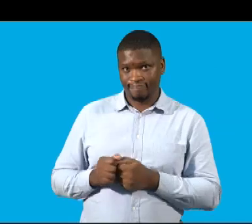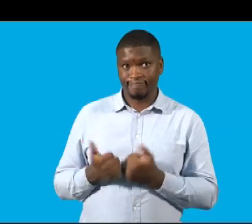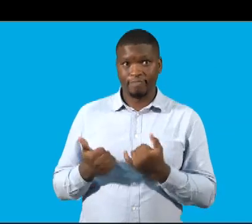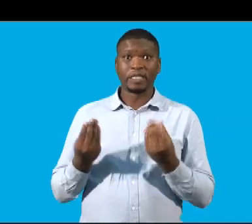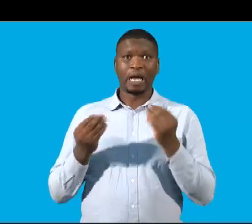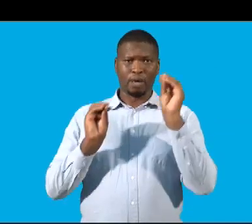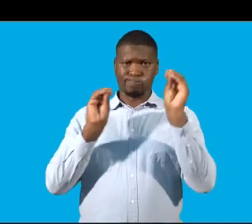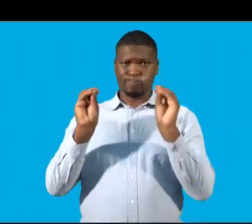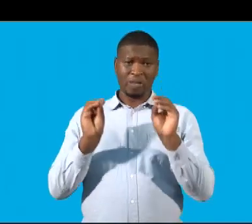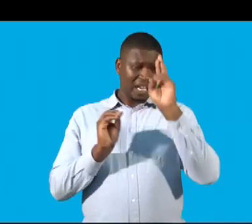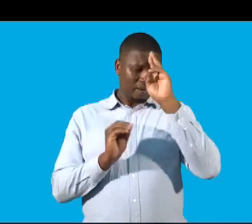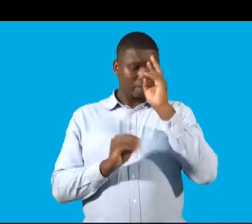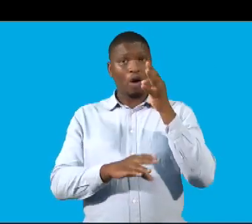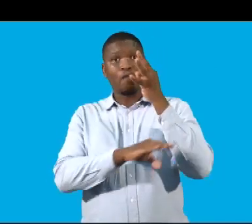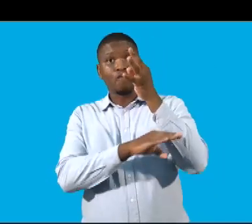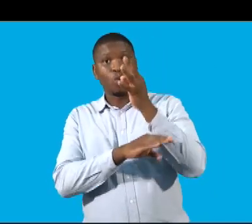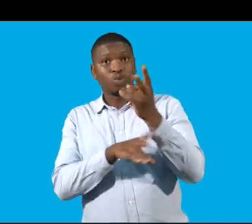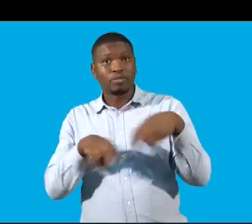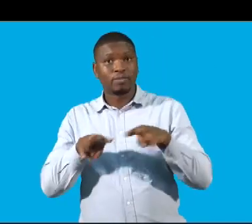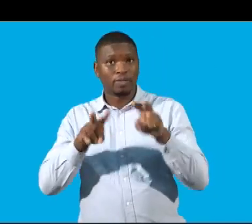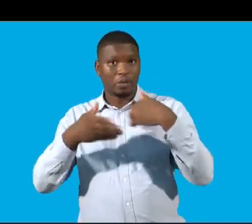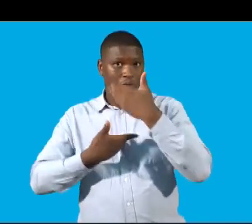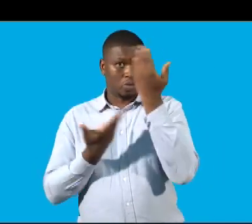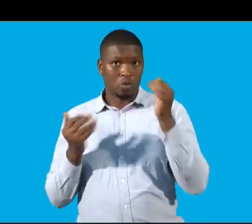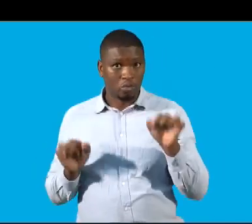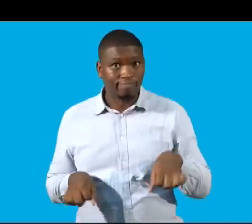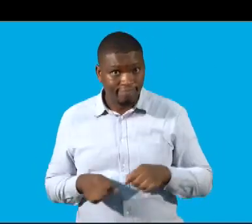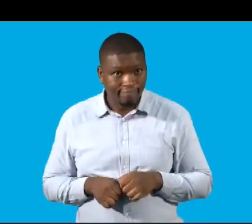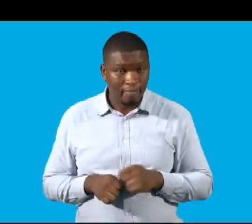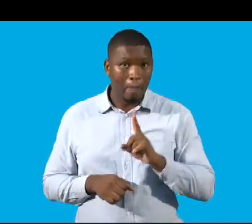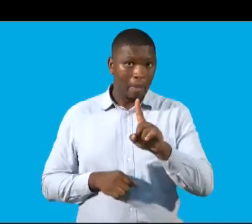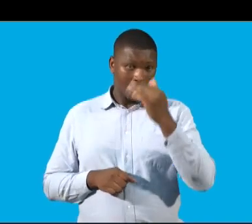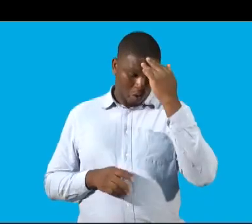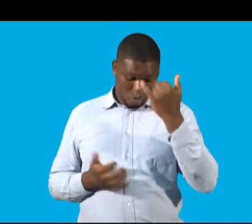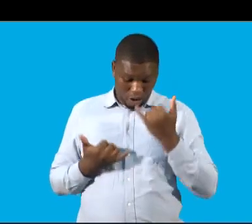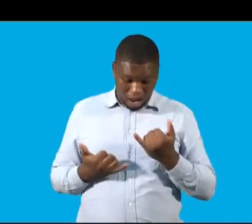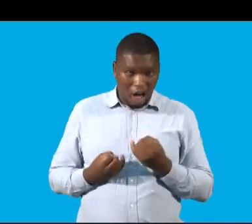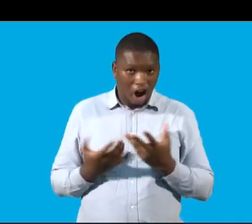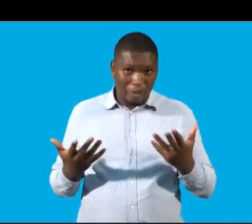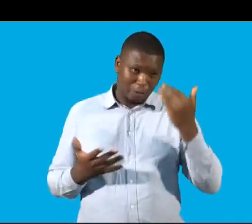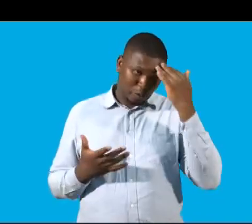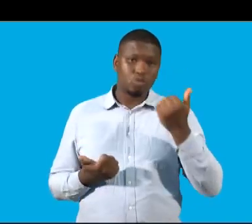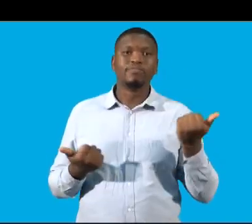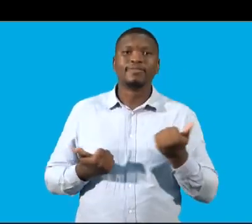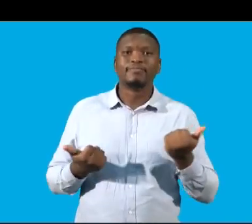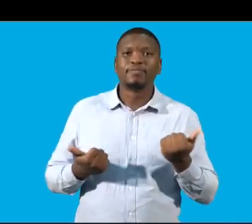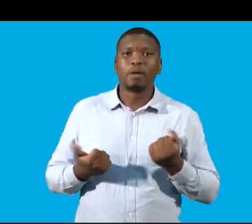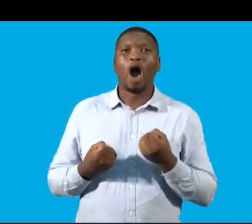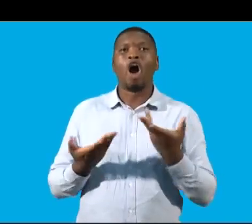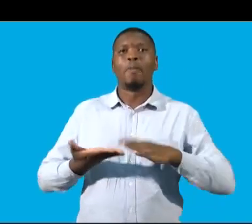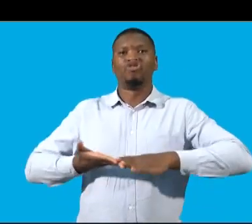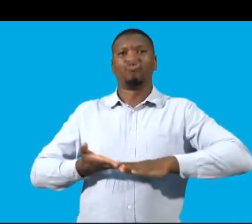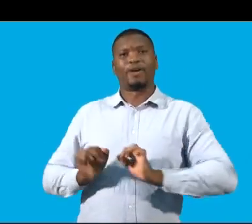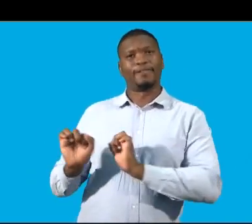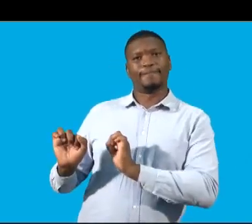the values, well, firstly, we don't know what the future value is going to be, but we do know the present value, which is the cost of the truck